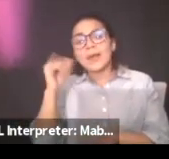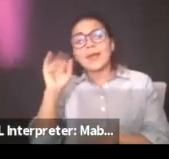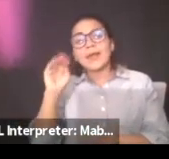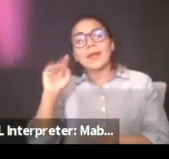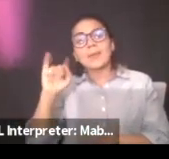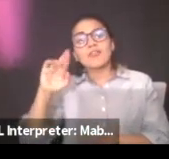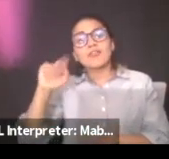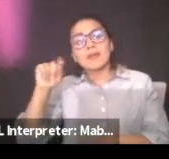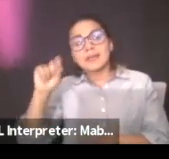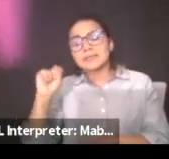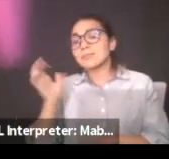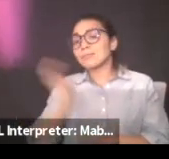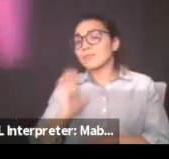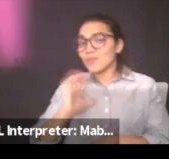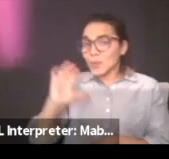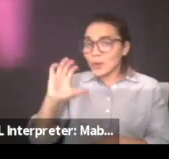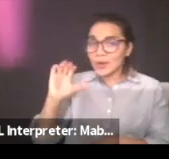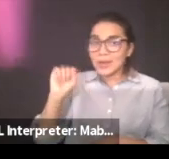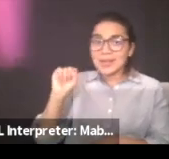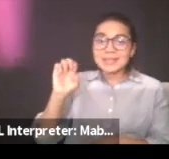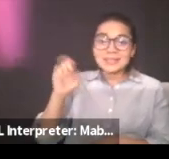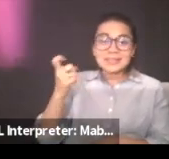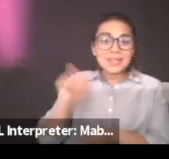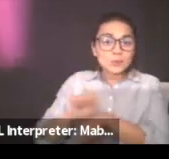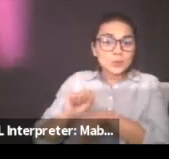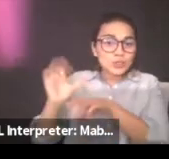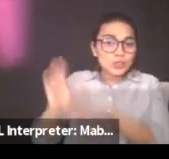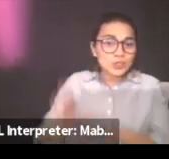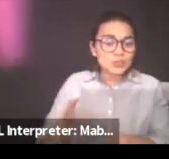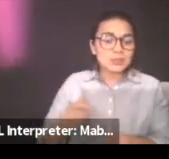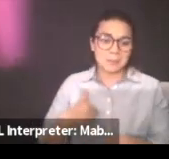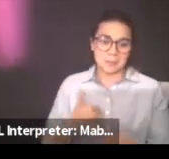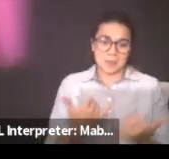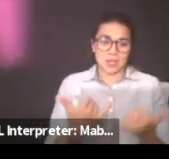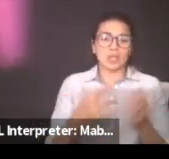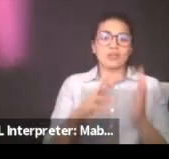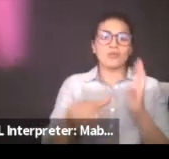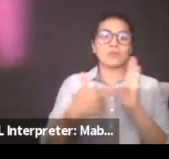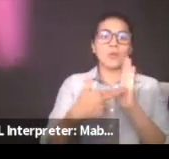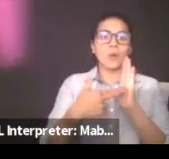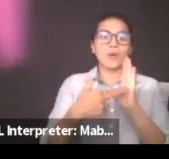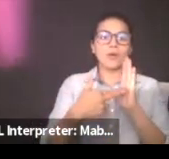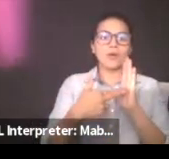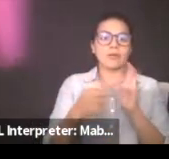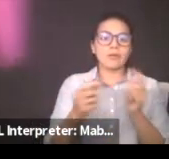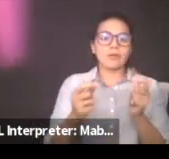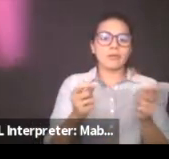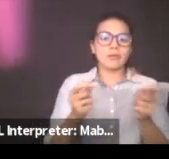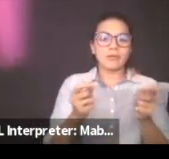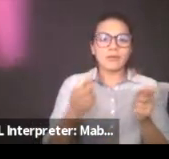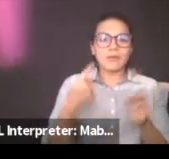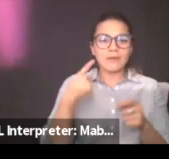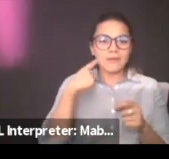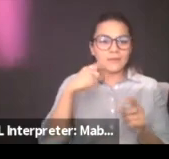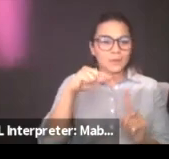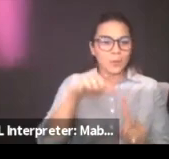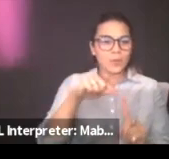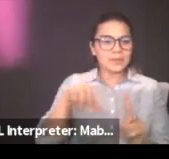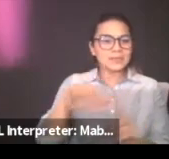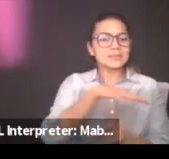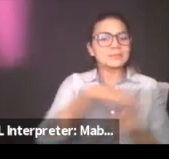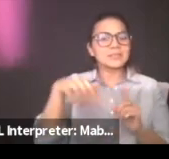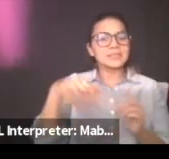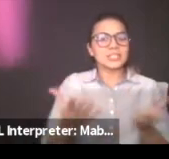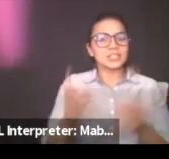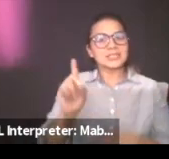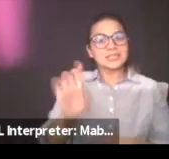workers. And in my previous role as the interim executive director of Collective Action for Safe Spaces based here in DC, I